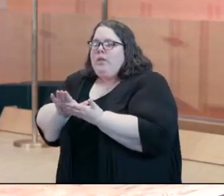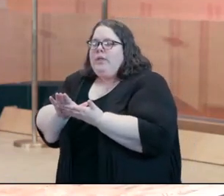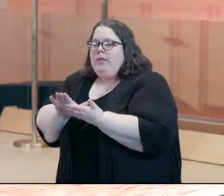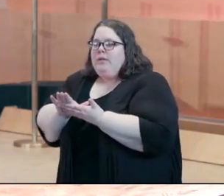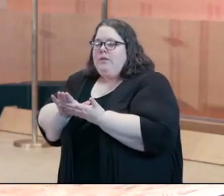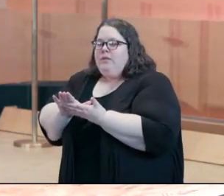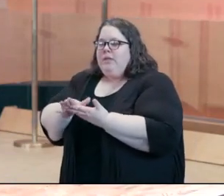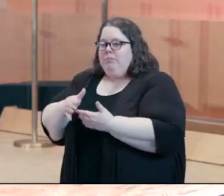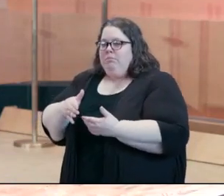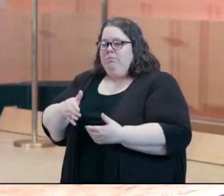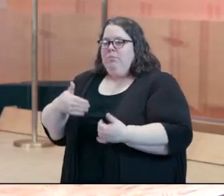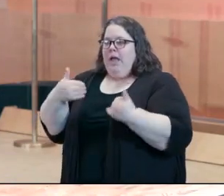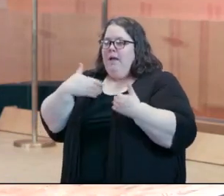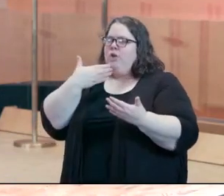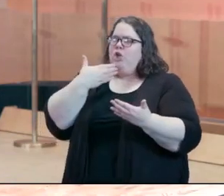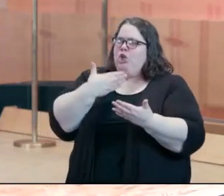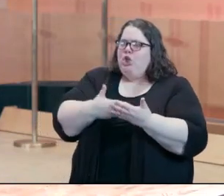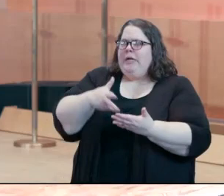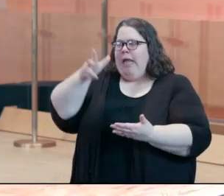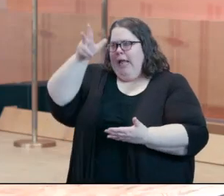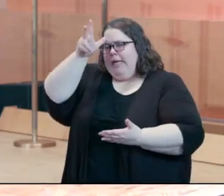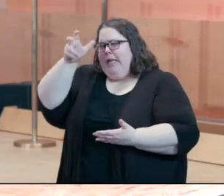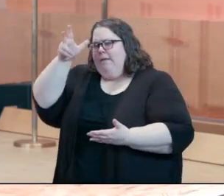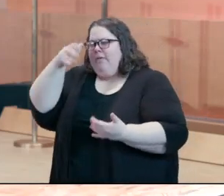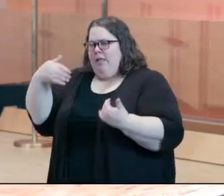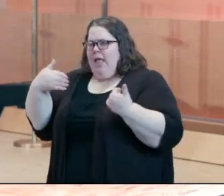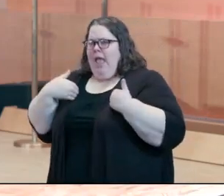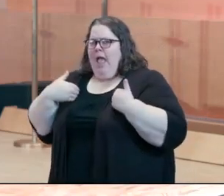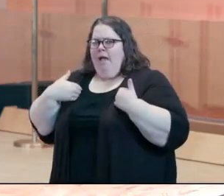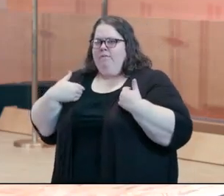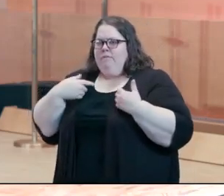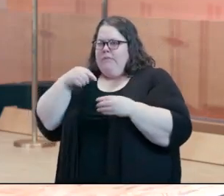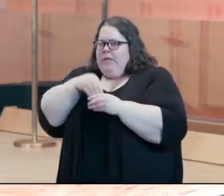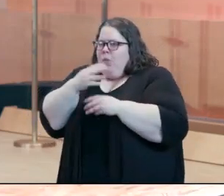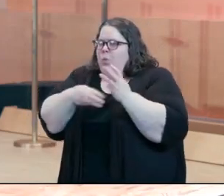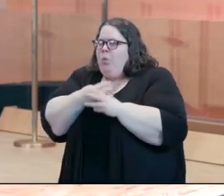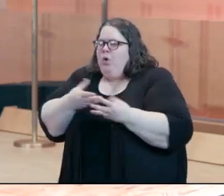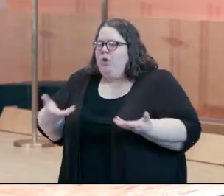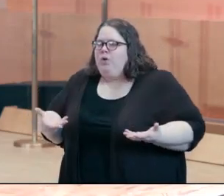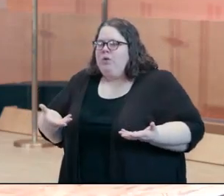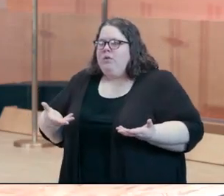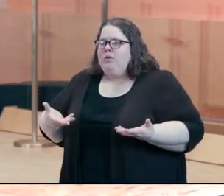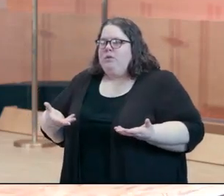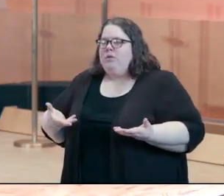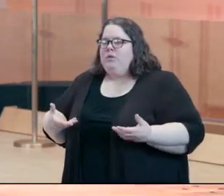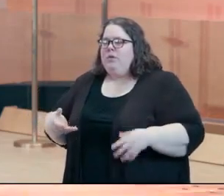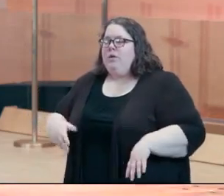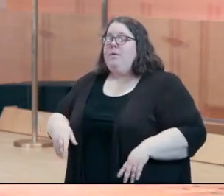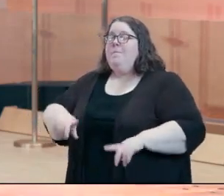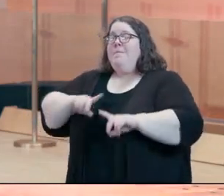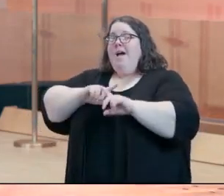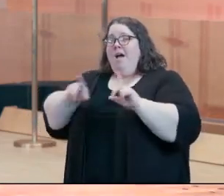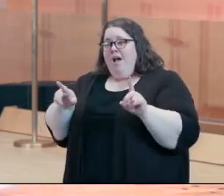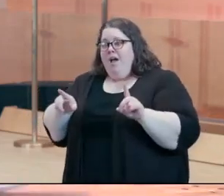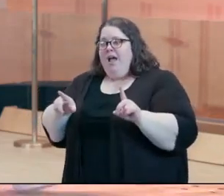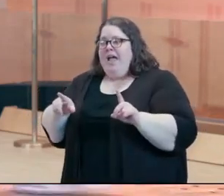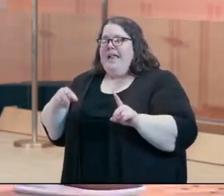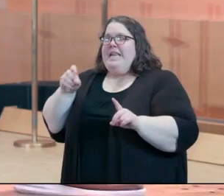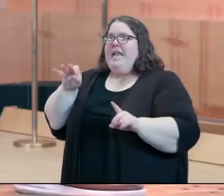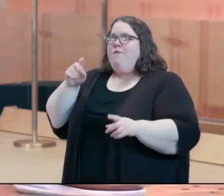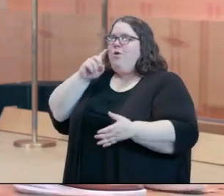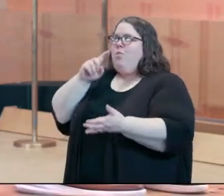evil. But then if we acknowledge that God has to punish sin, and he has to punish it according